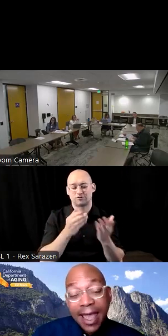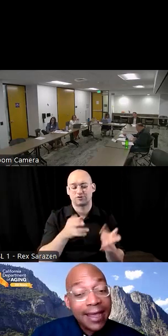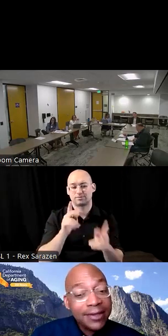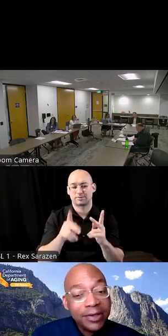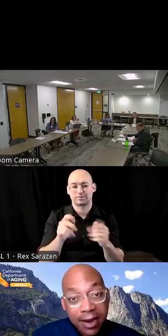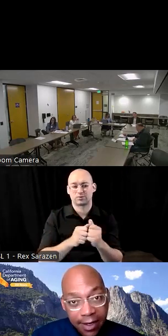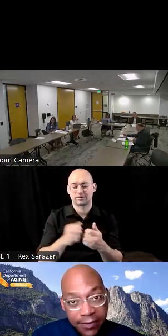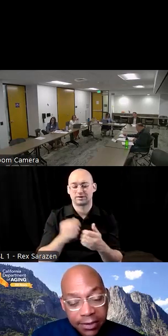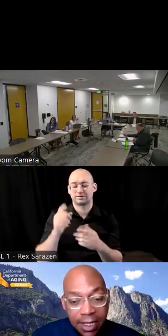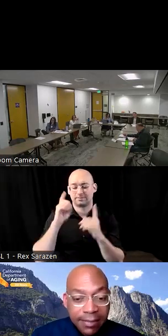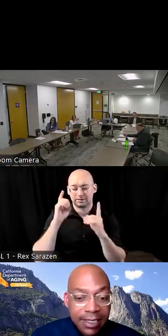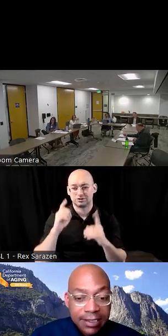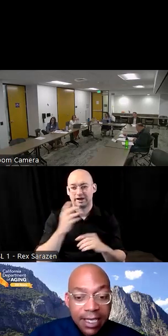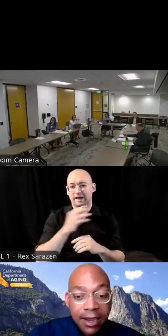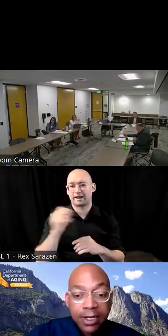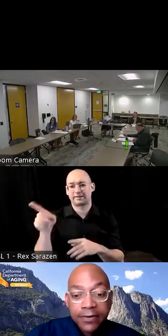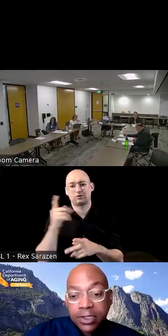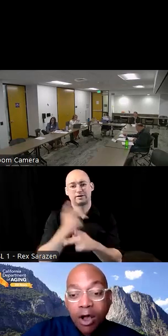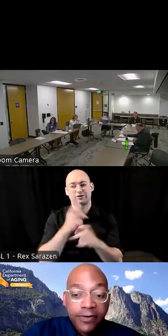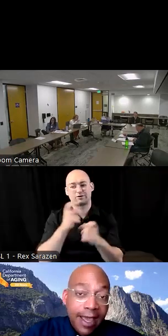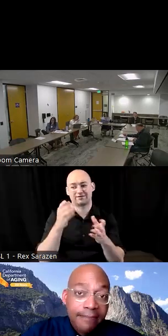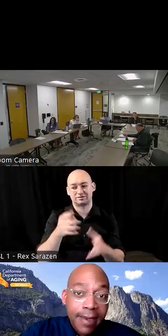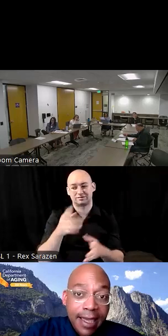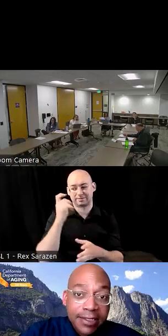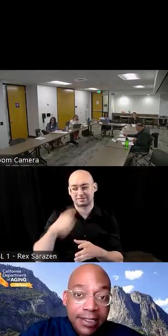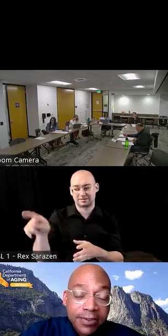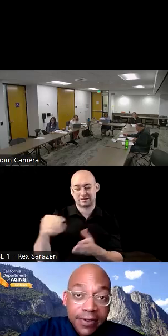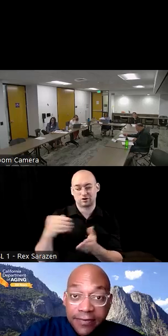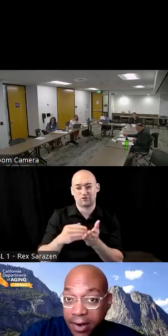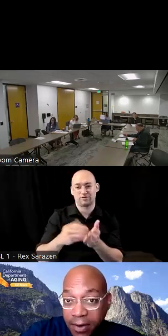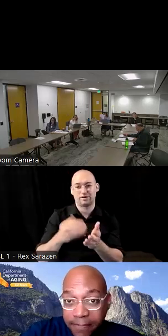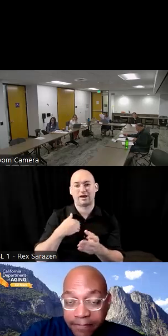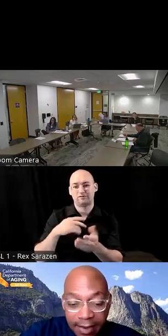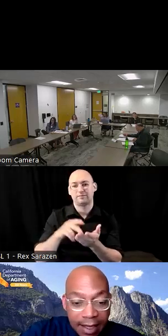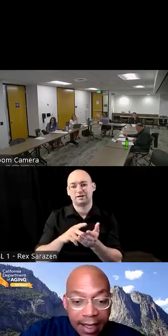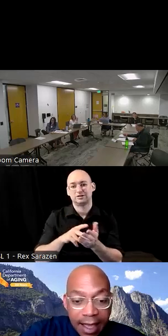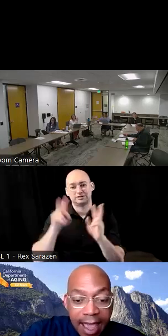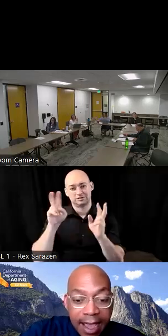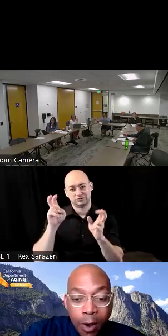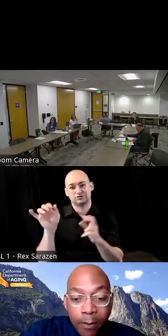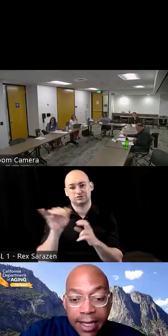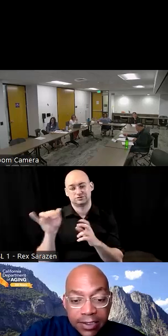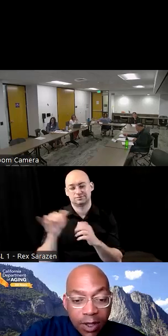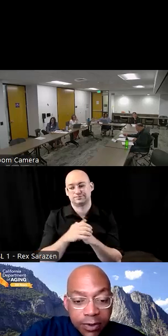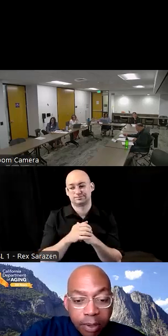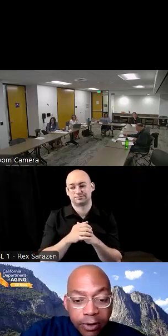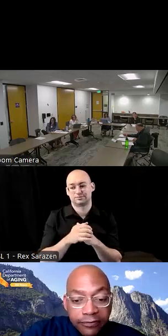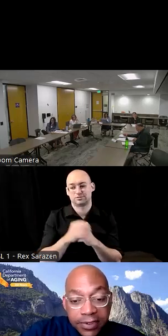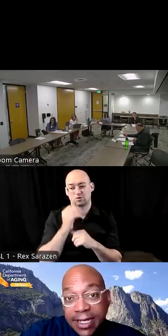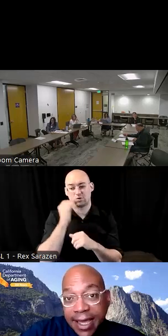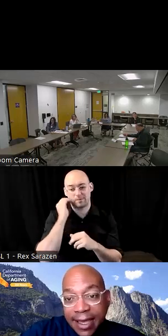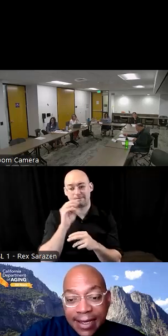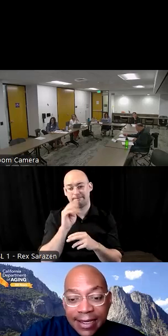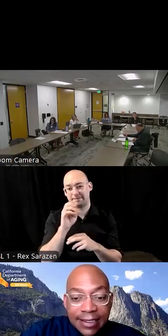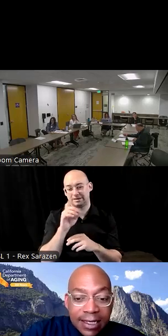dementia and their caregivers because caregivers often have medication issues of their own. And home meds is also important